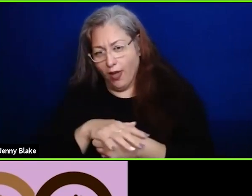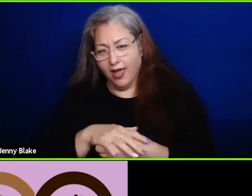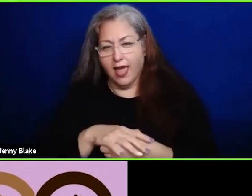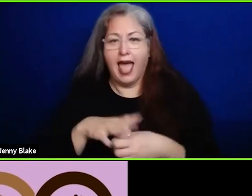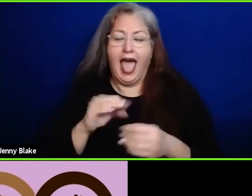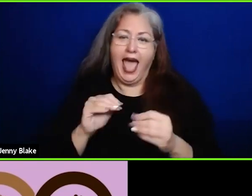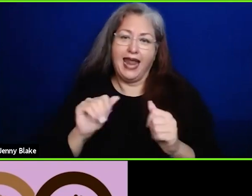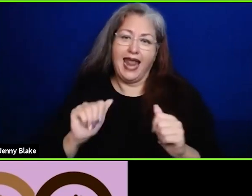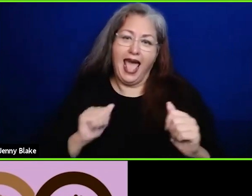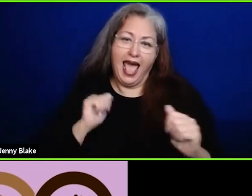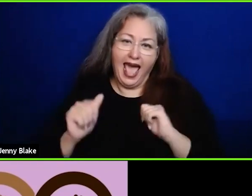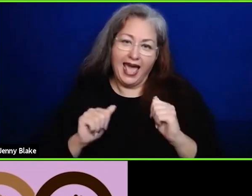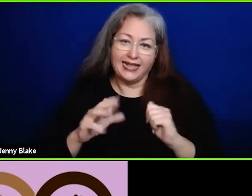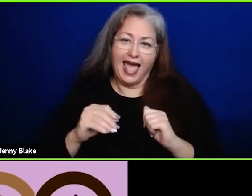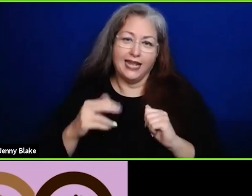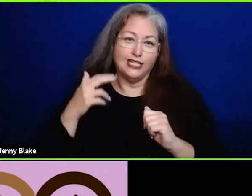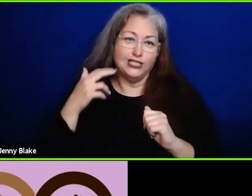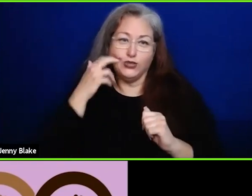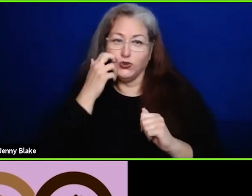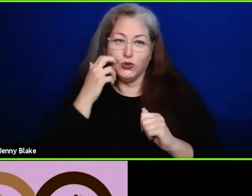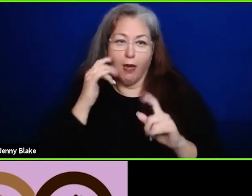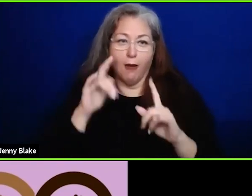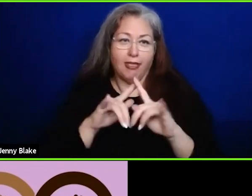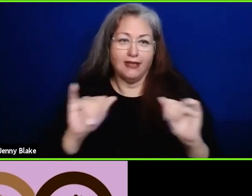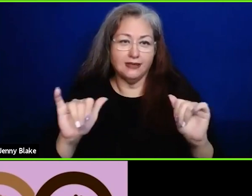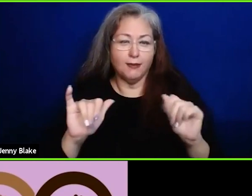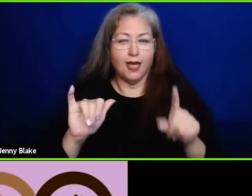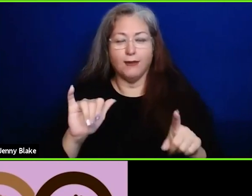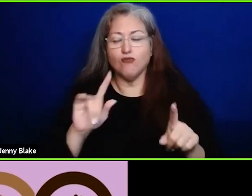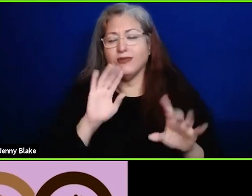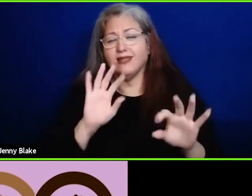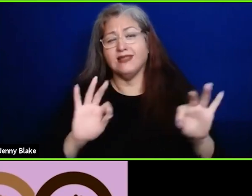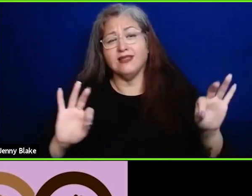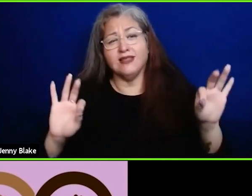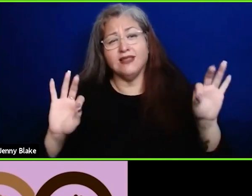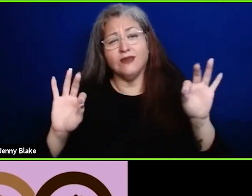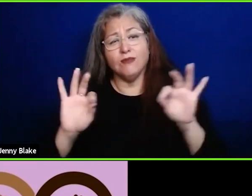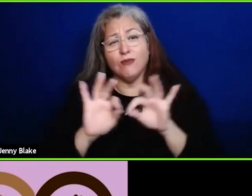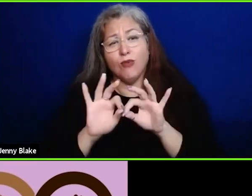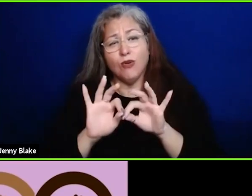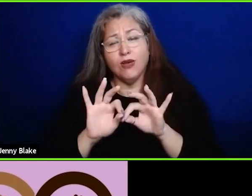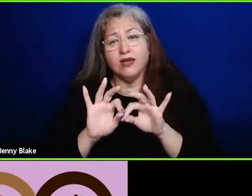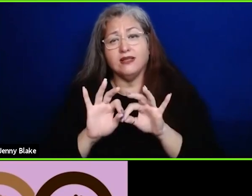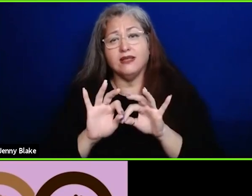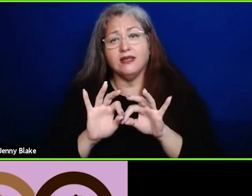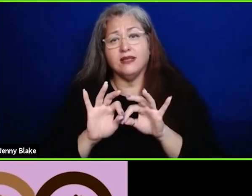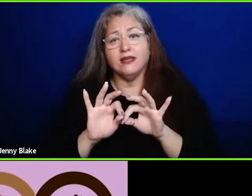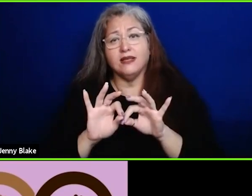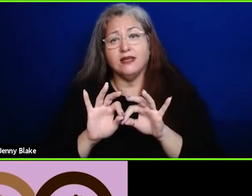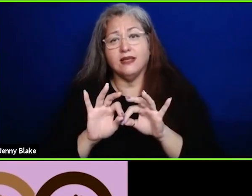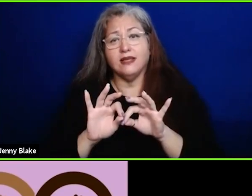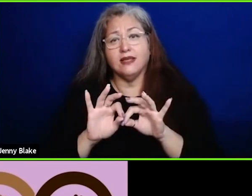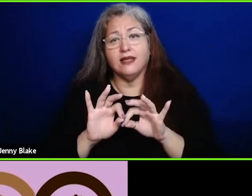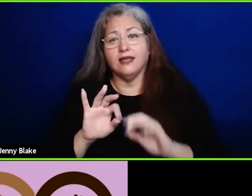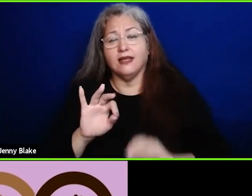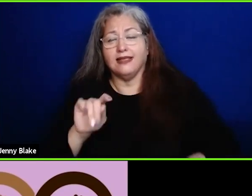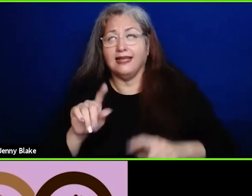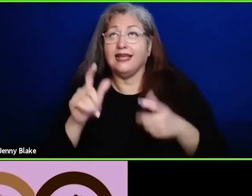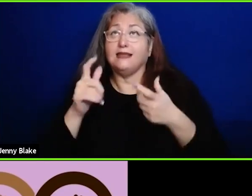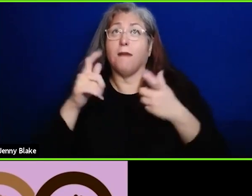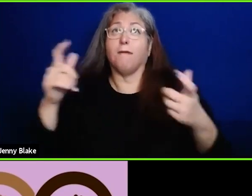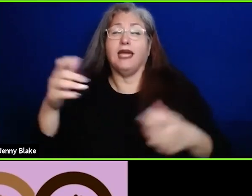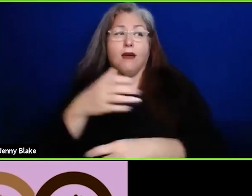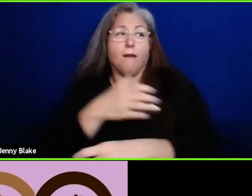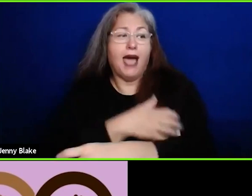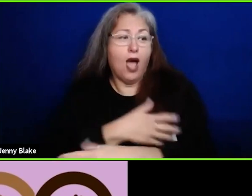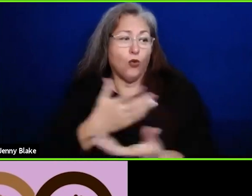act and chew gum at the same time. And I think it's imperative that, you know, these mega forces of, let's